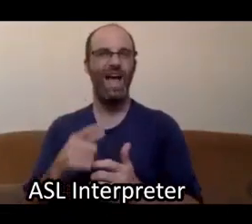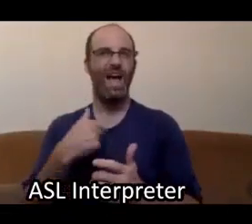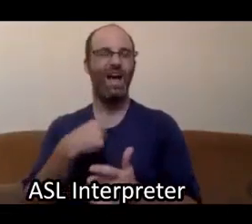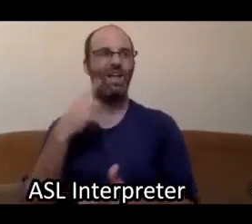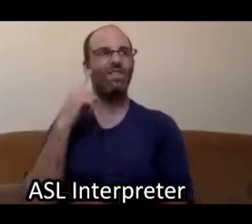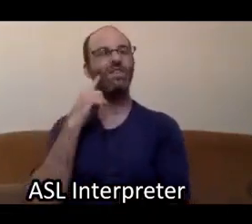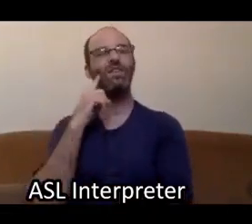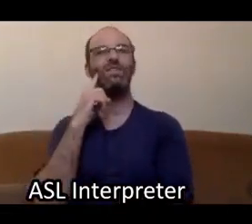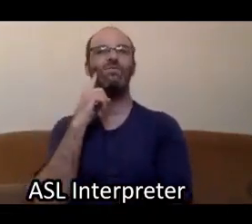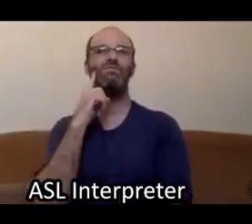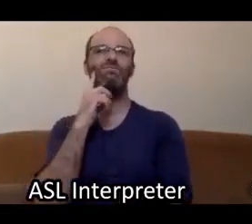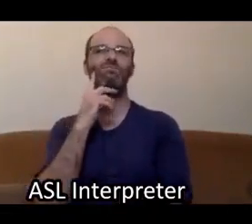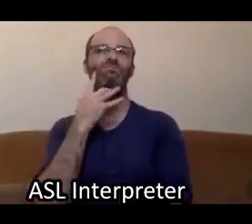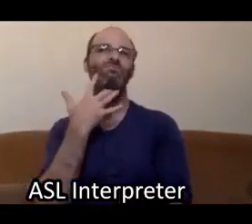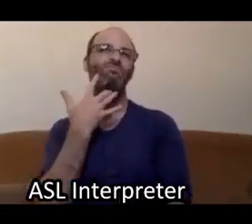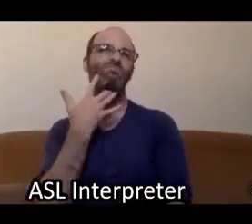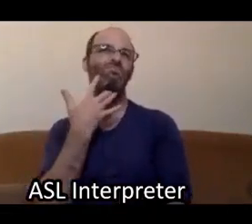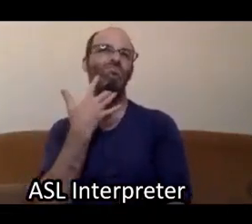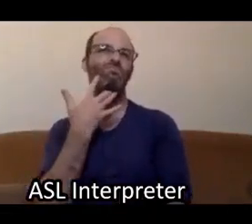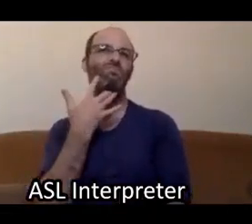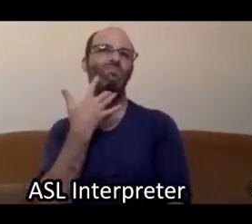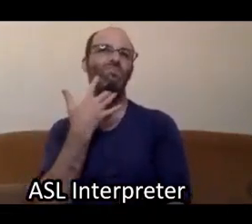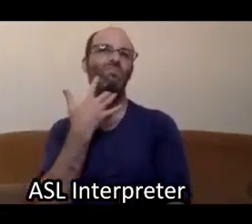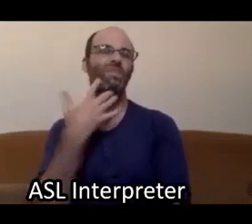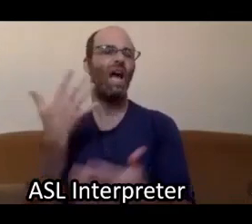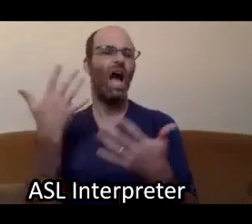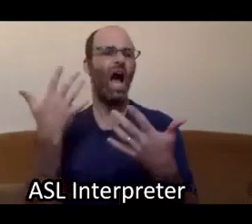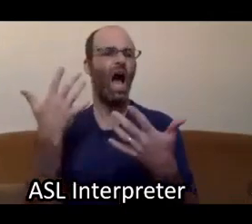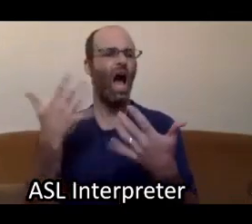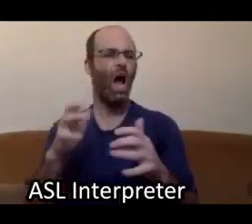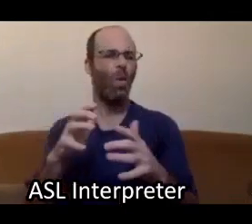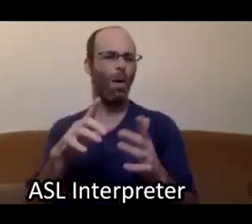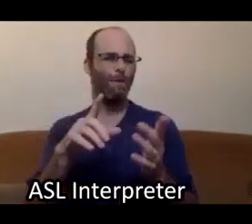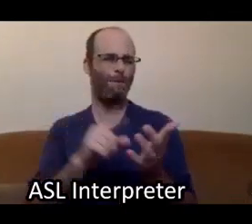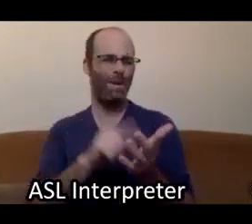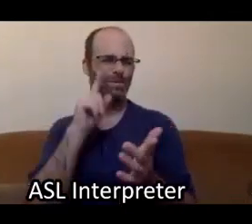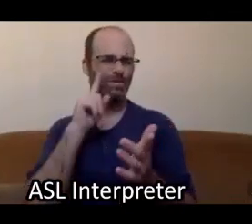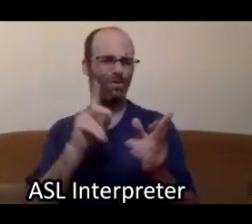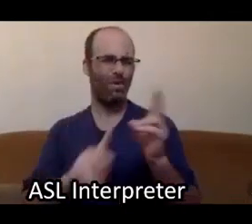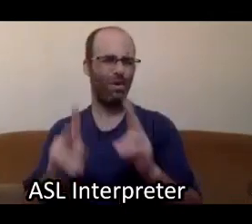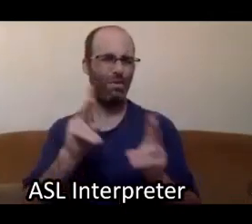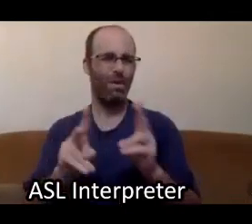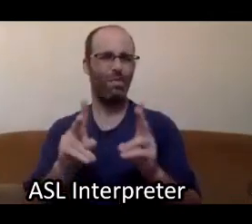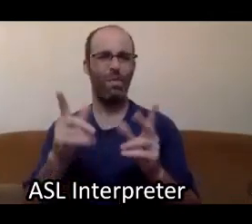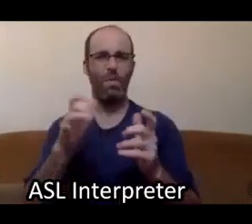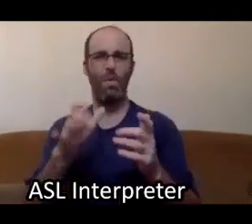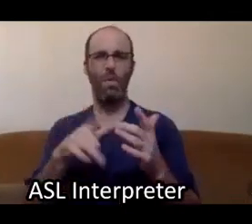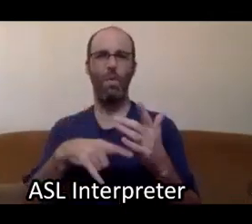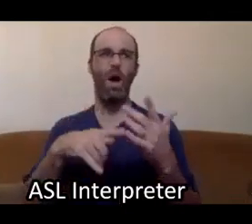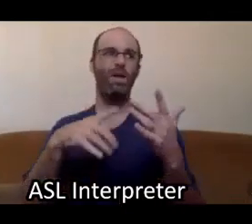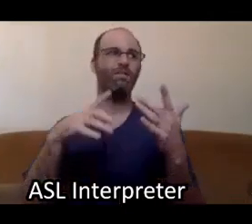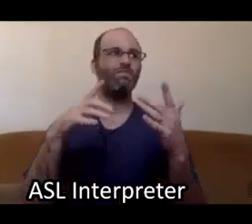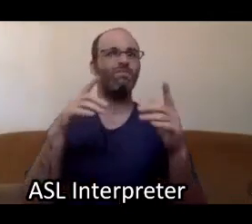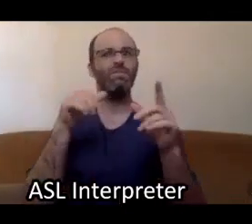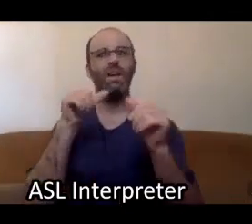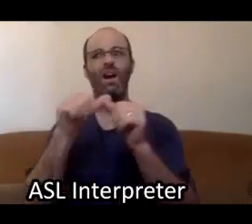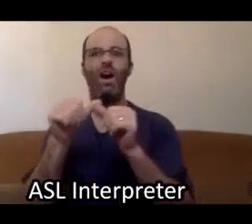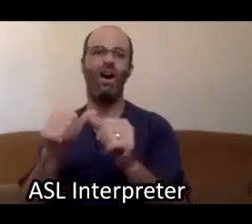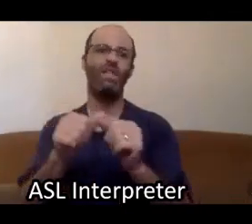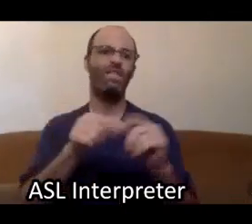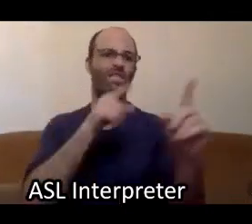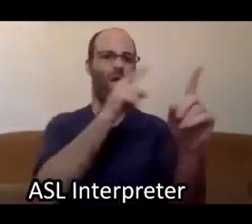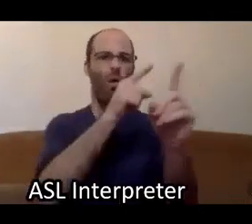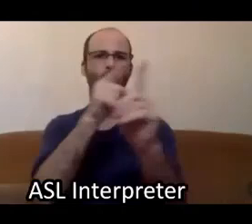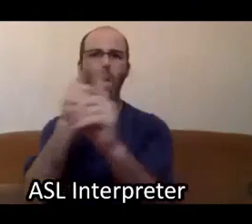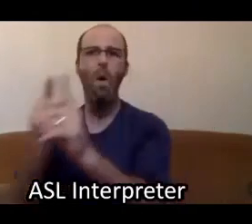every people who want infinite stretch goals and fake leather embossed covers of, that's not what it's